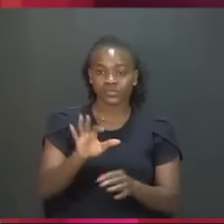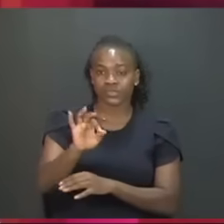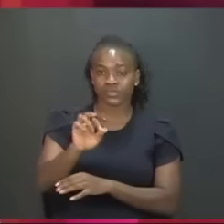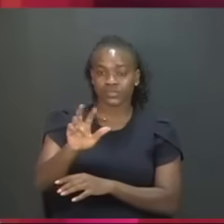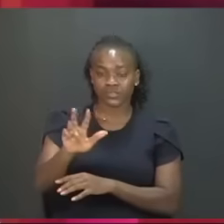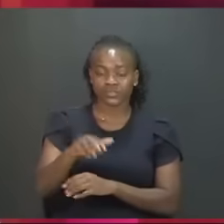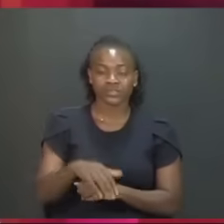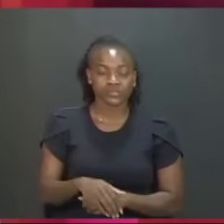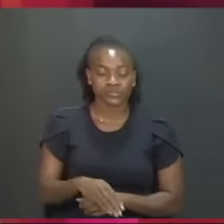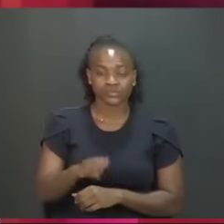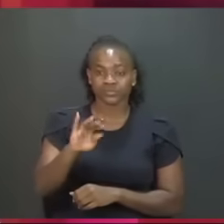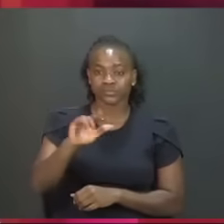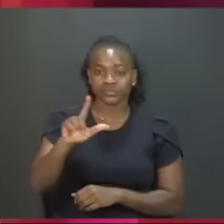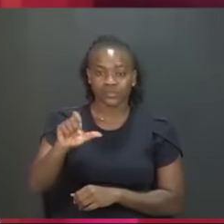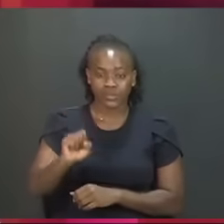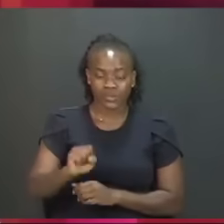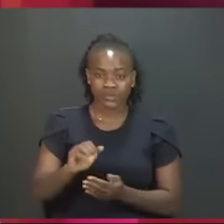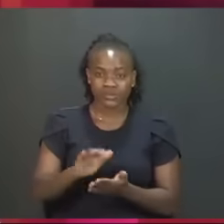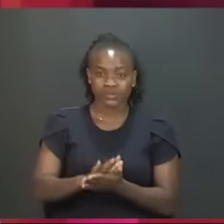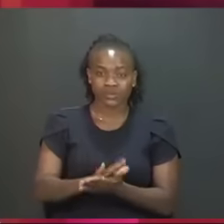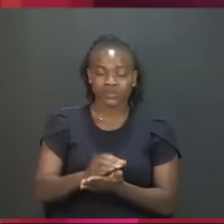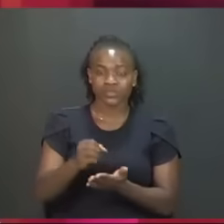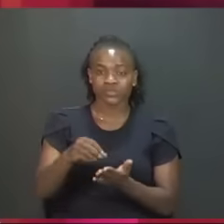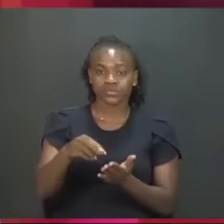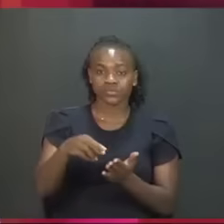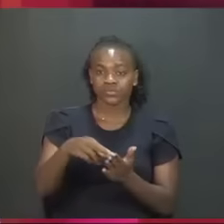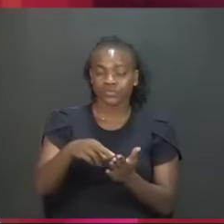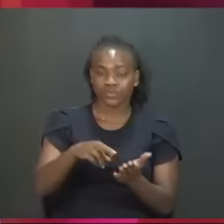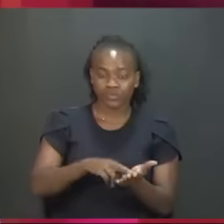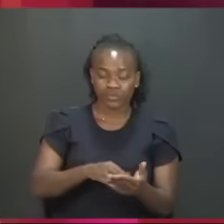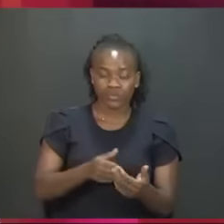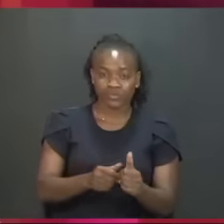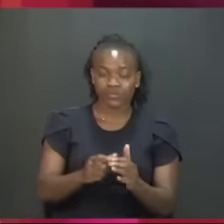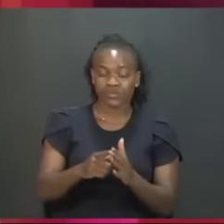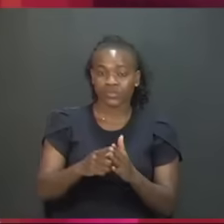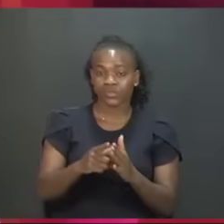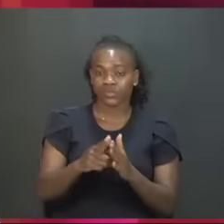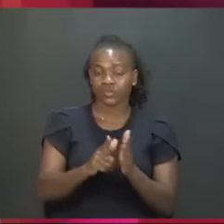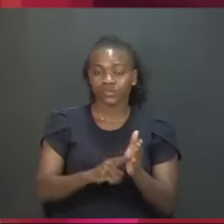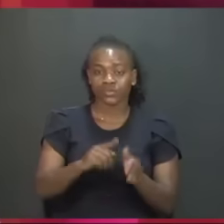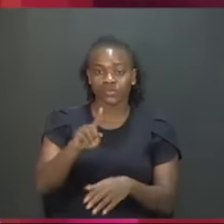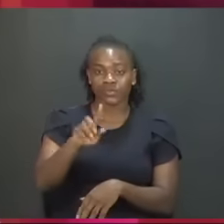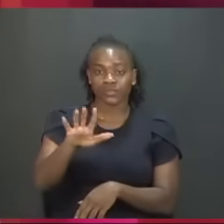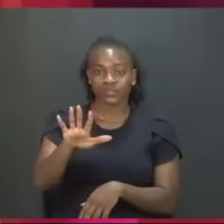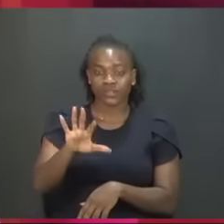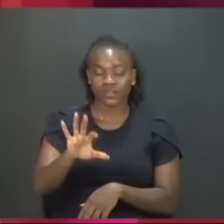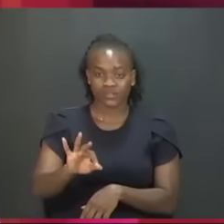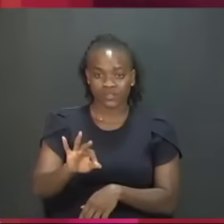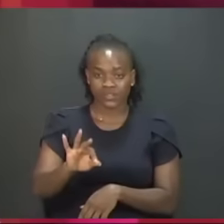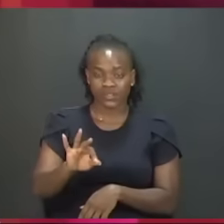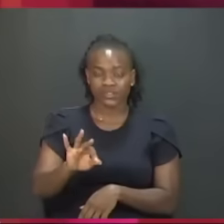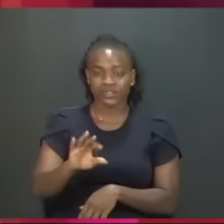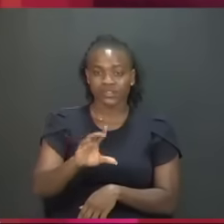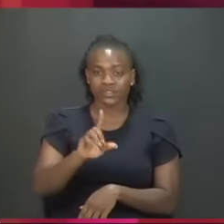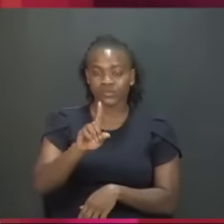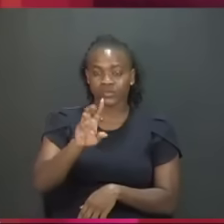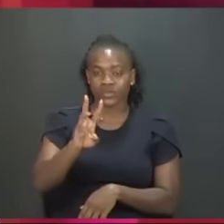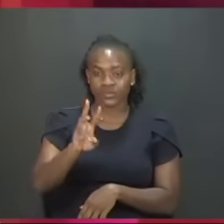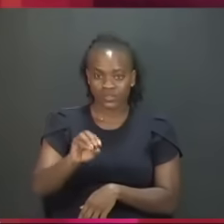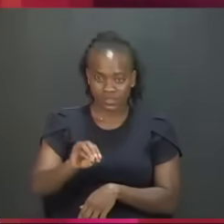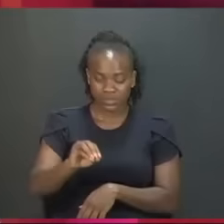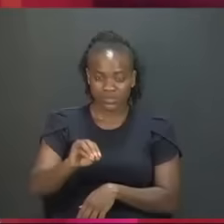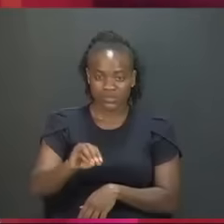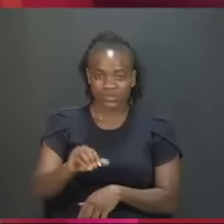Bills, papers, and reports in accordance with Order 159 and 160 may